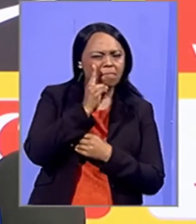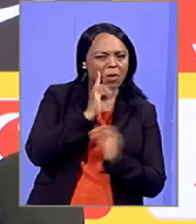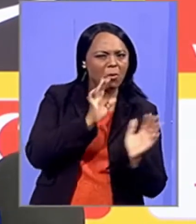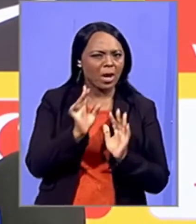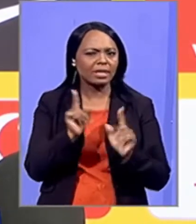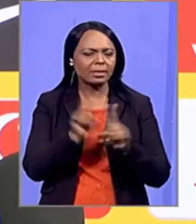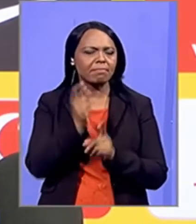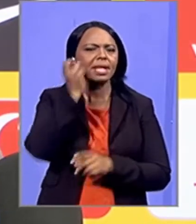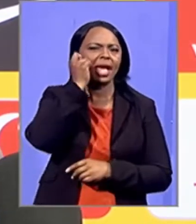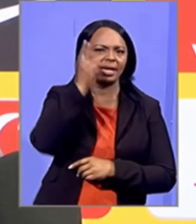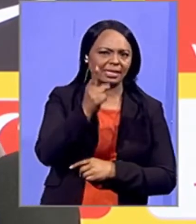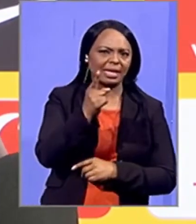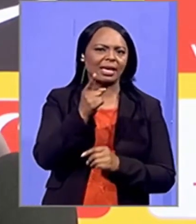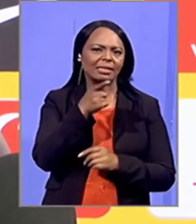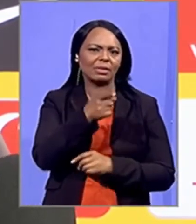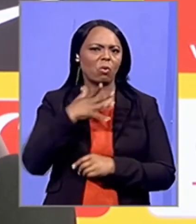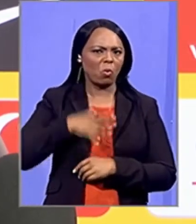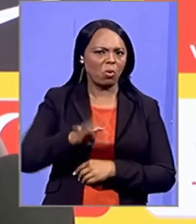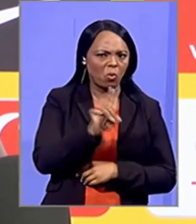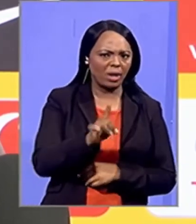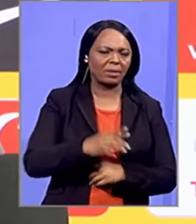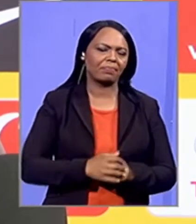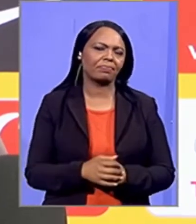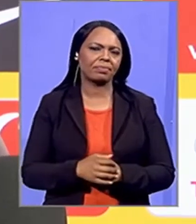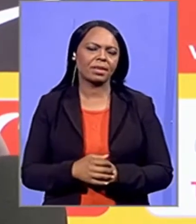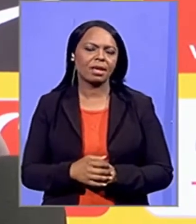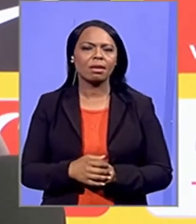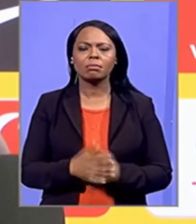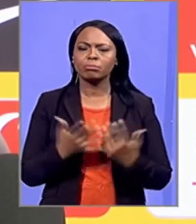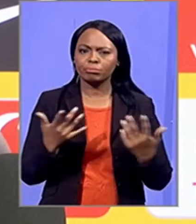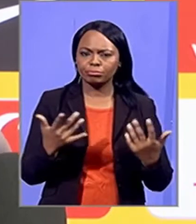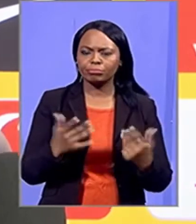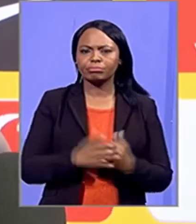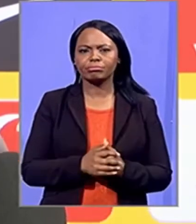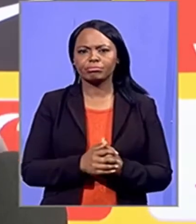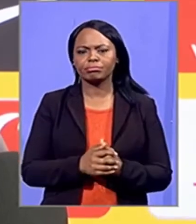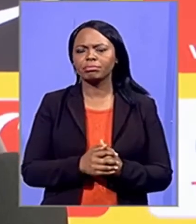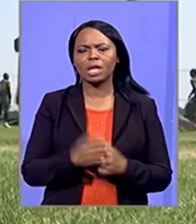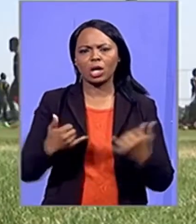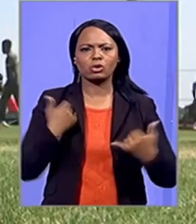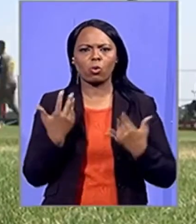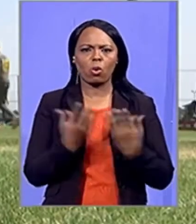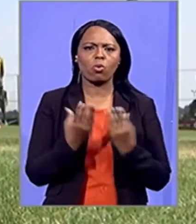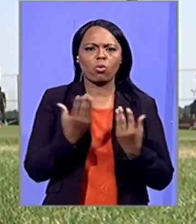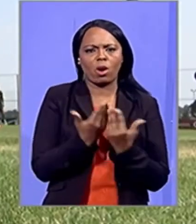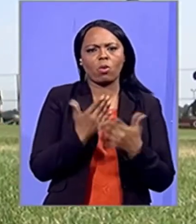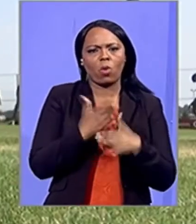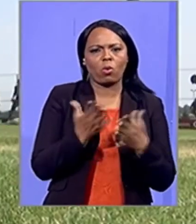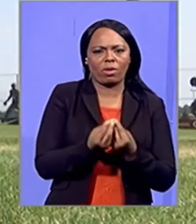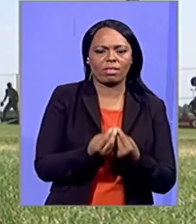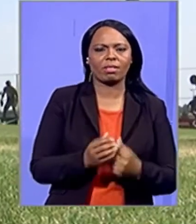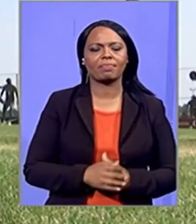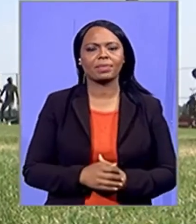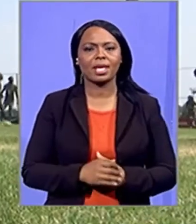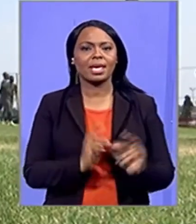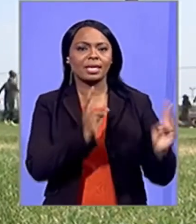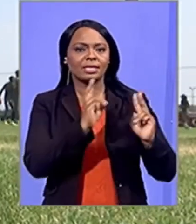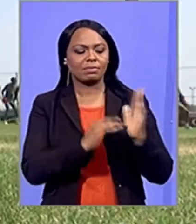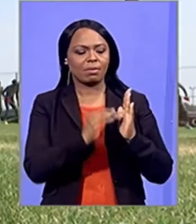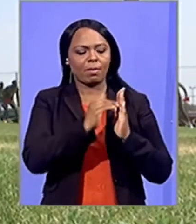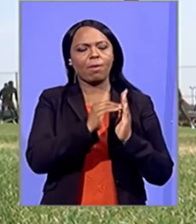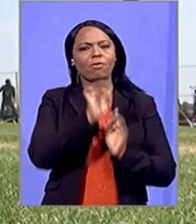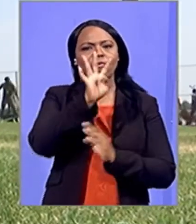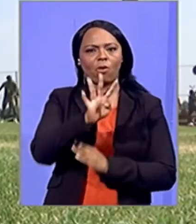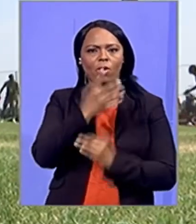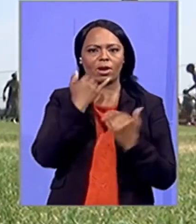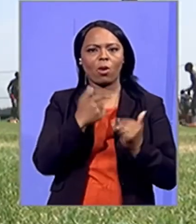I understand what he wants. And I enjoy working with him. Chiefs e maemong a bone